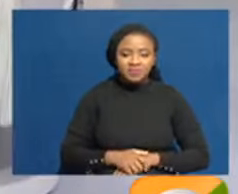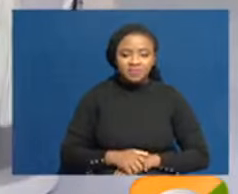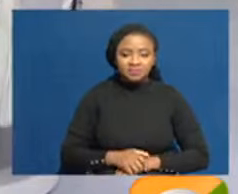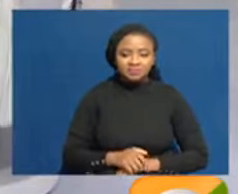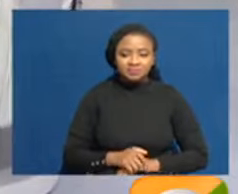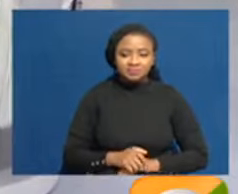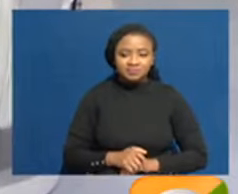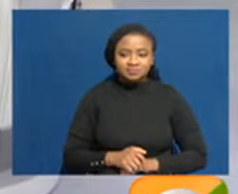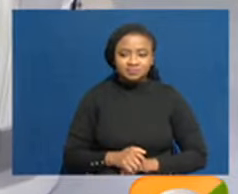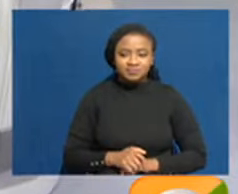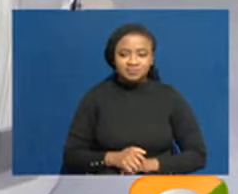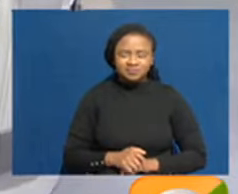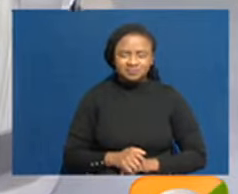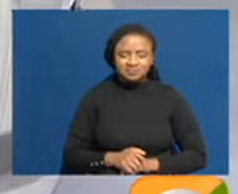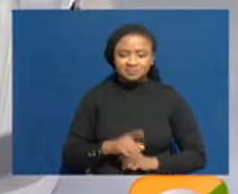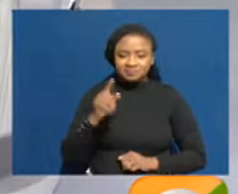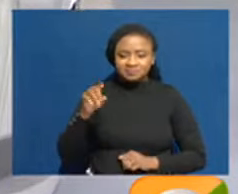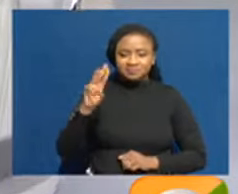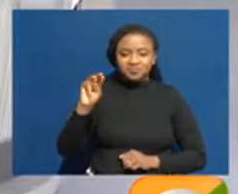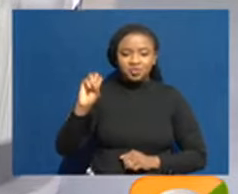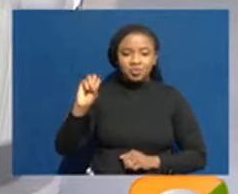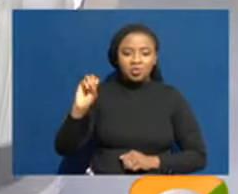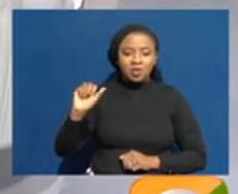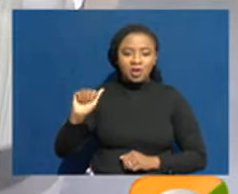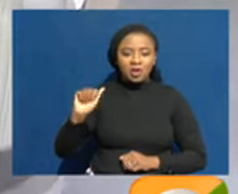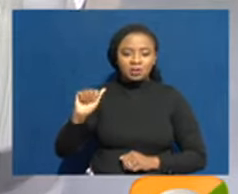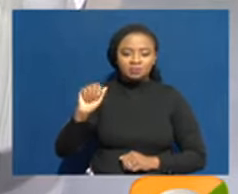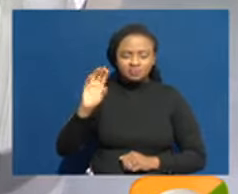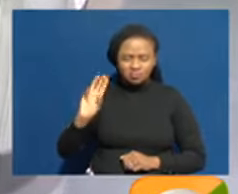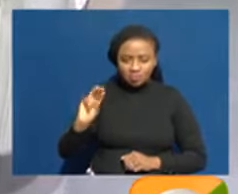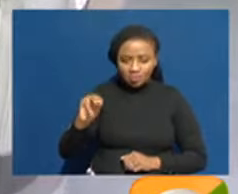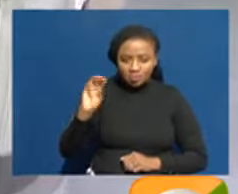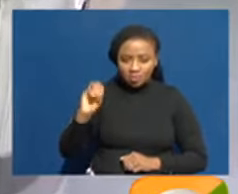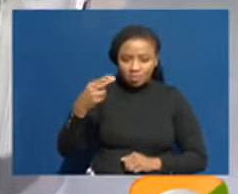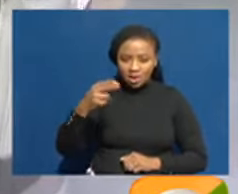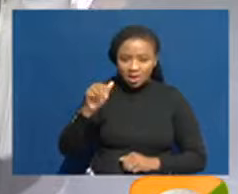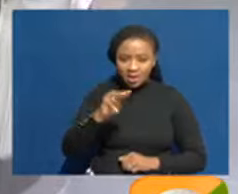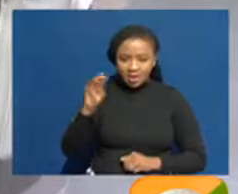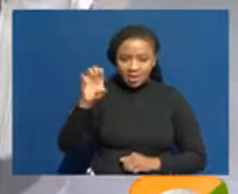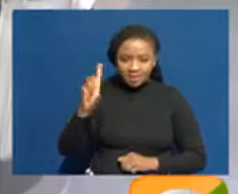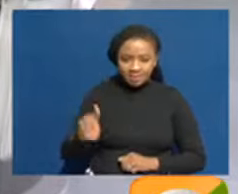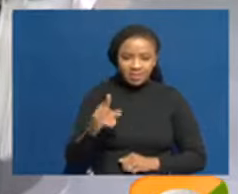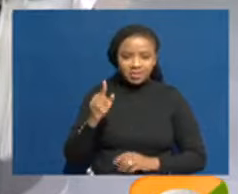Counsel Ahmed Abdikadir Mohamed, good to see you. Thank you. And all the very best. Congratulations. All the best. 13 years later. Yep, here we are.